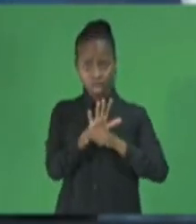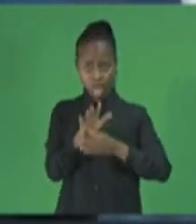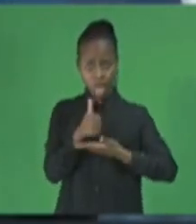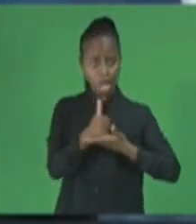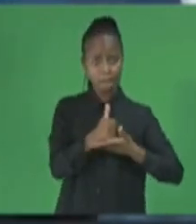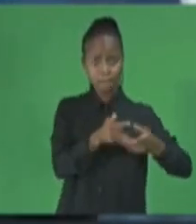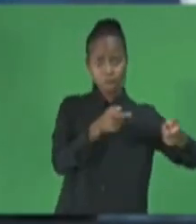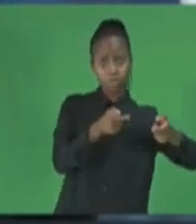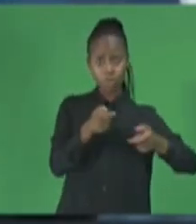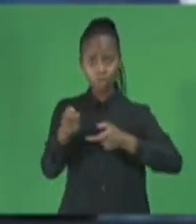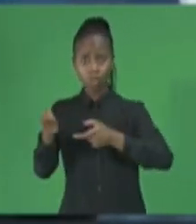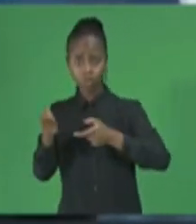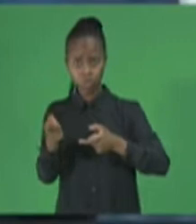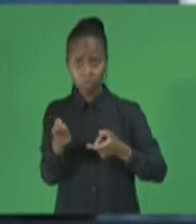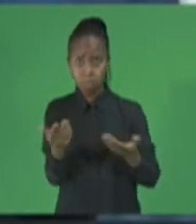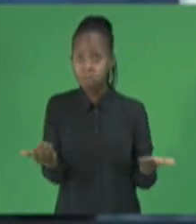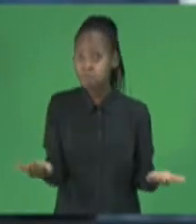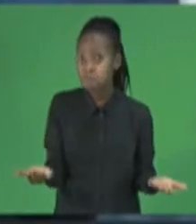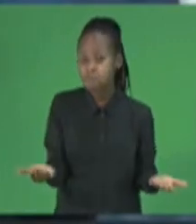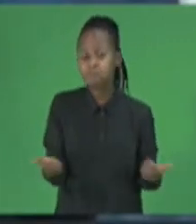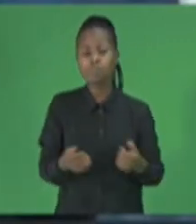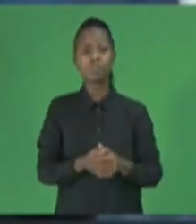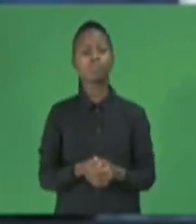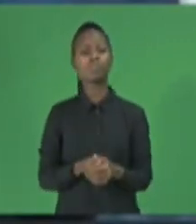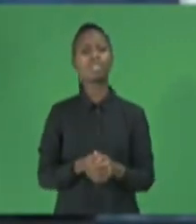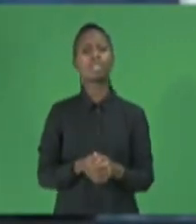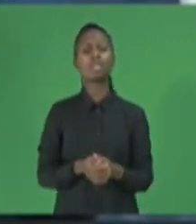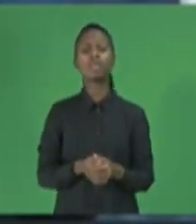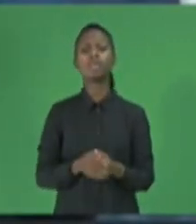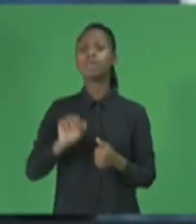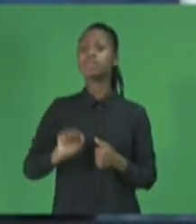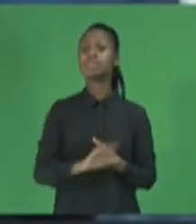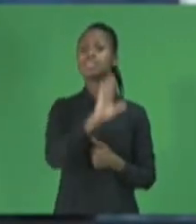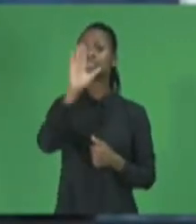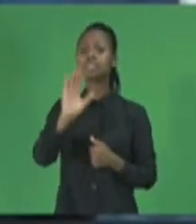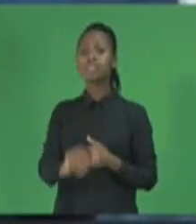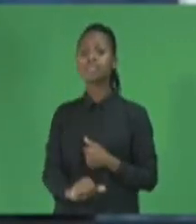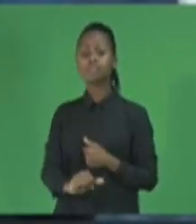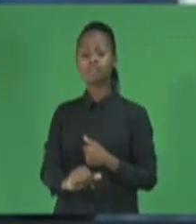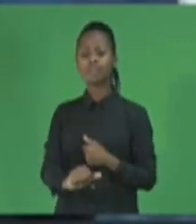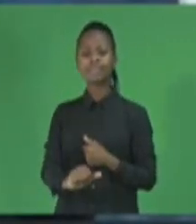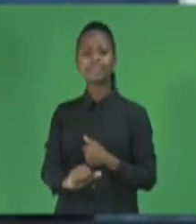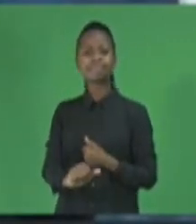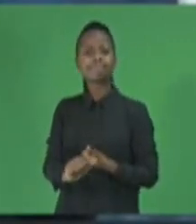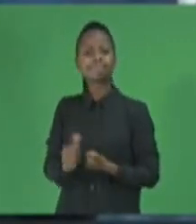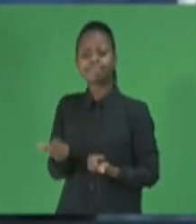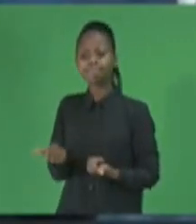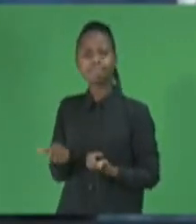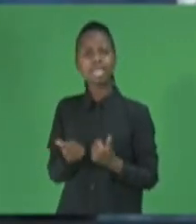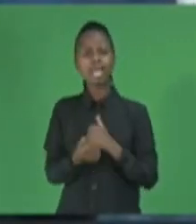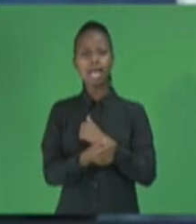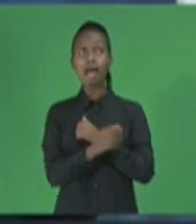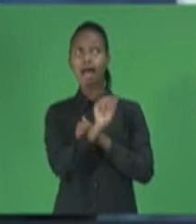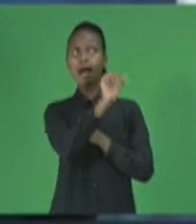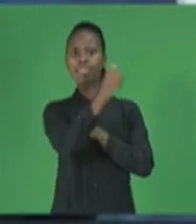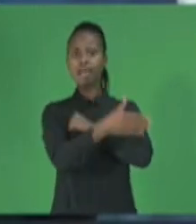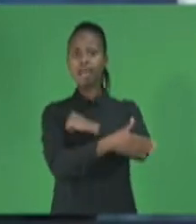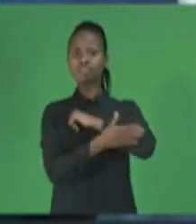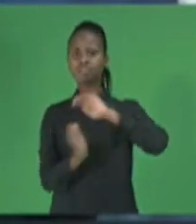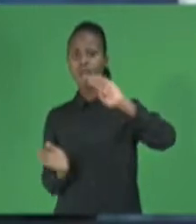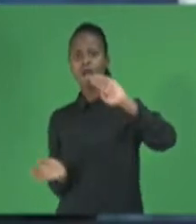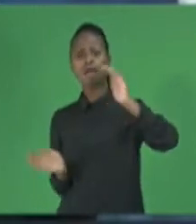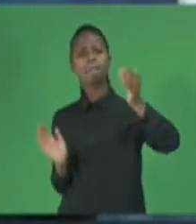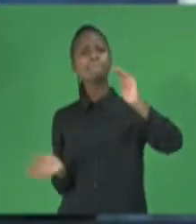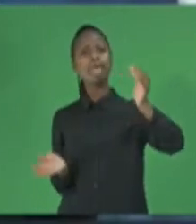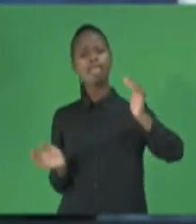rate differentials in SA are lower compared to other emerging market economies. Is this a concern for the